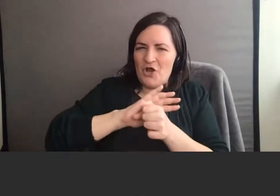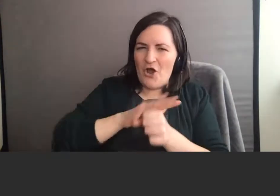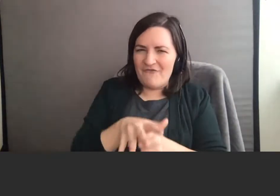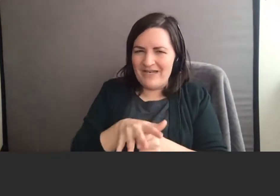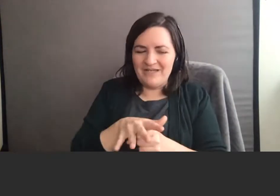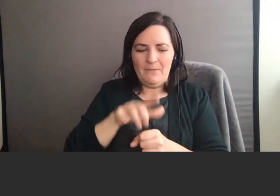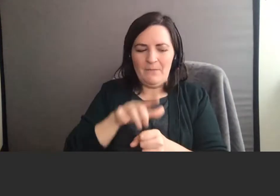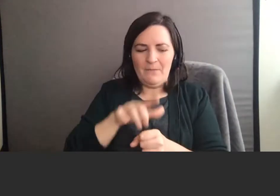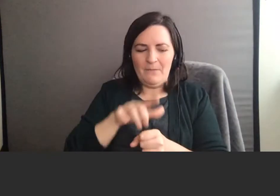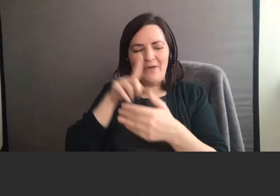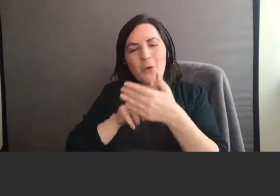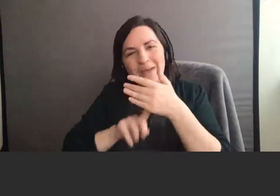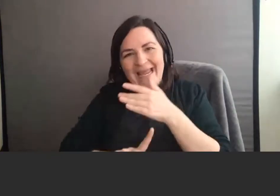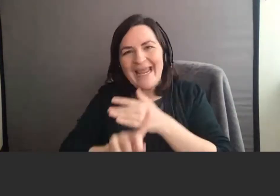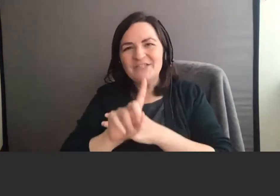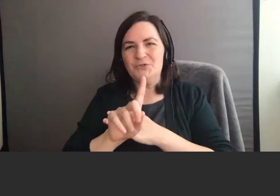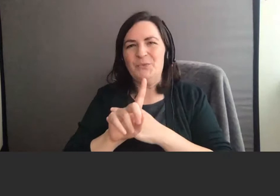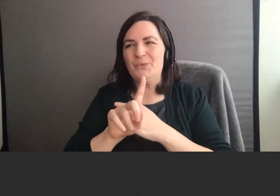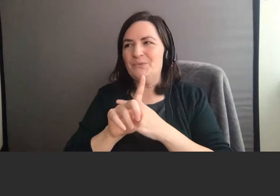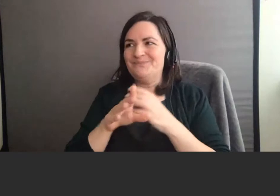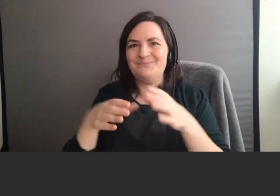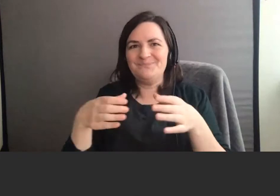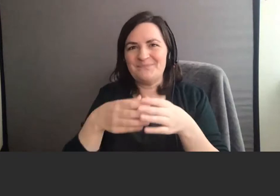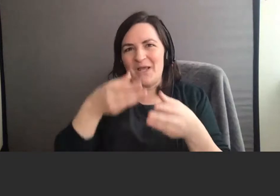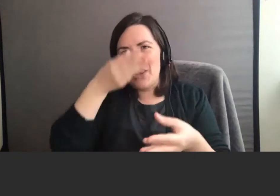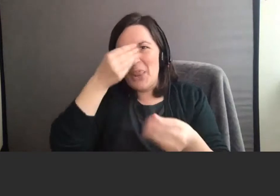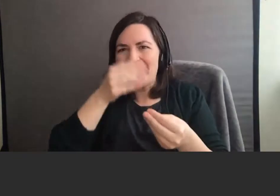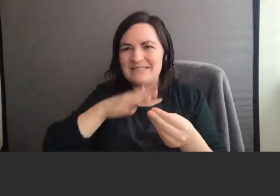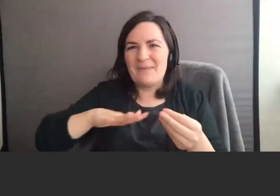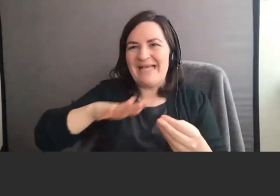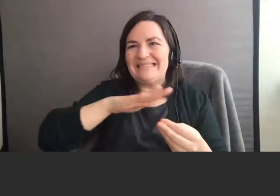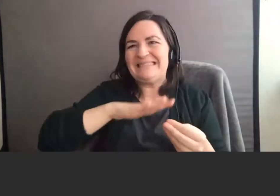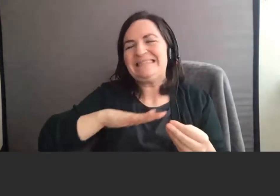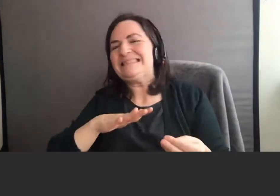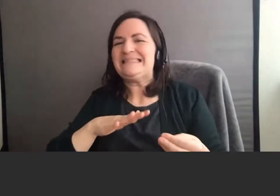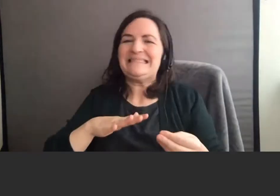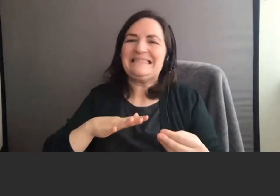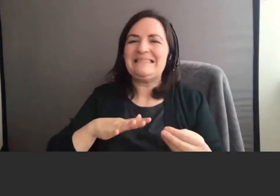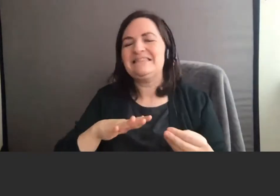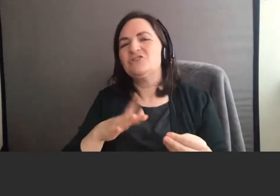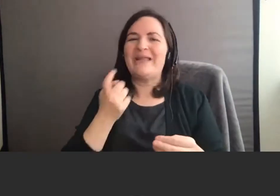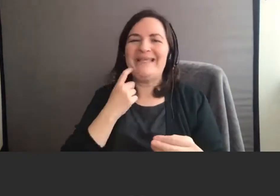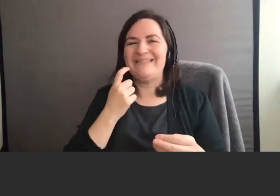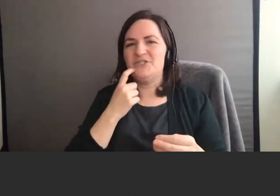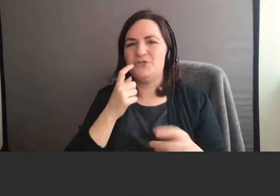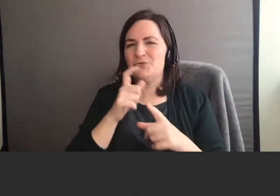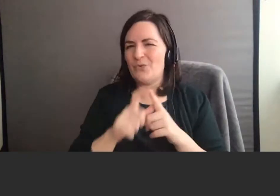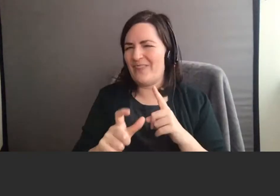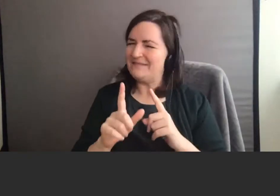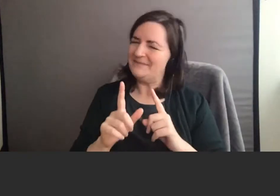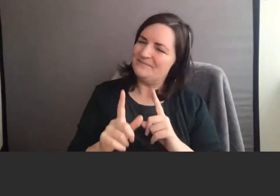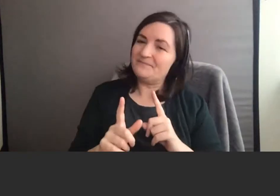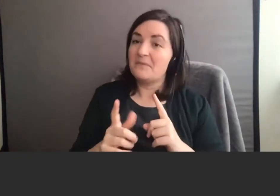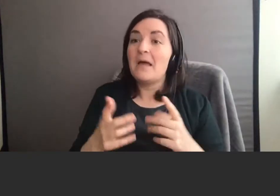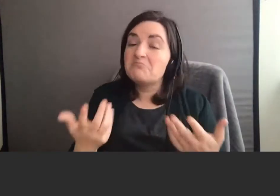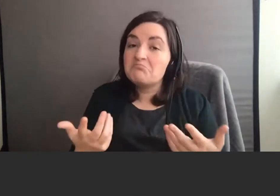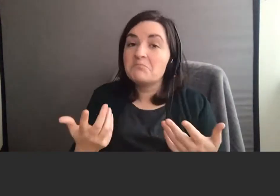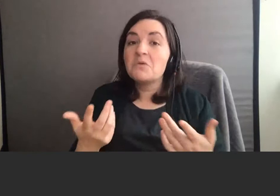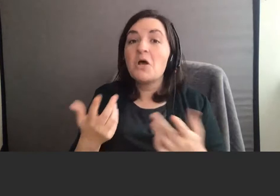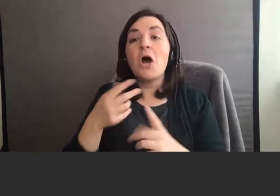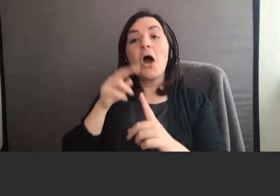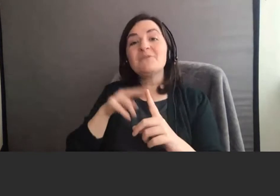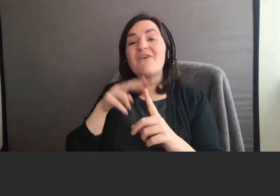the learners as a rule, and it's not going to be so easy to do that. But observations are